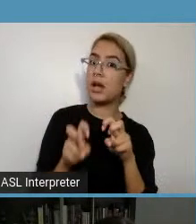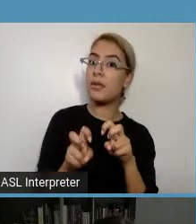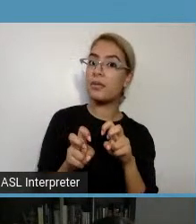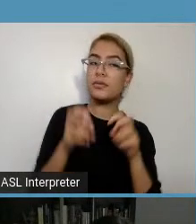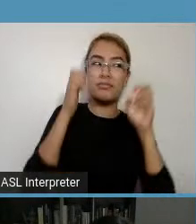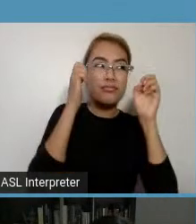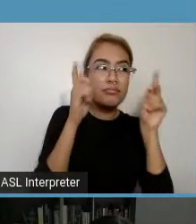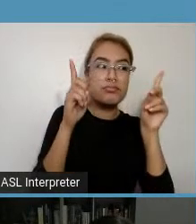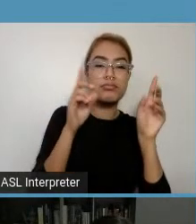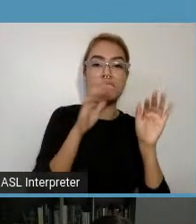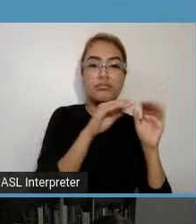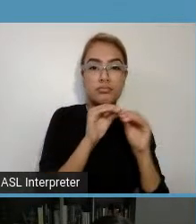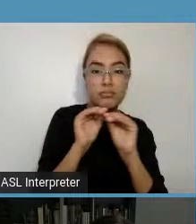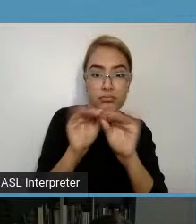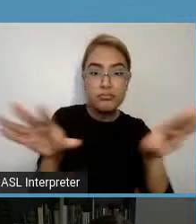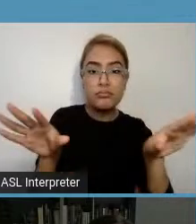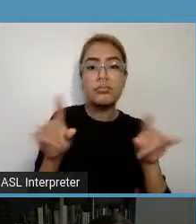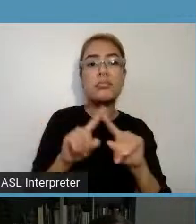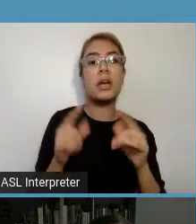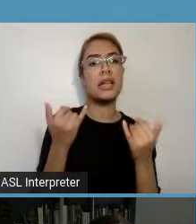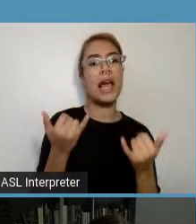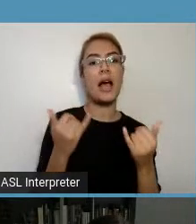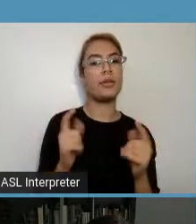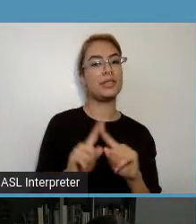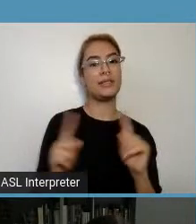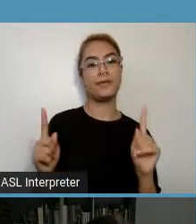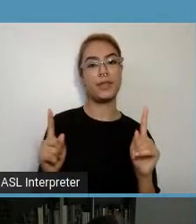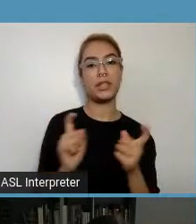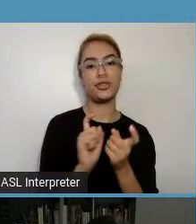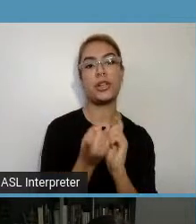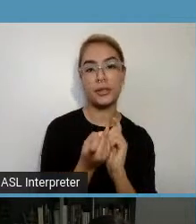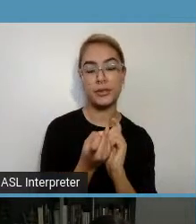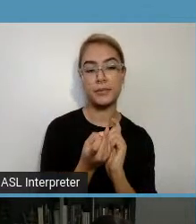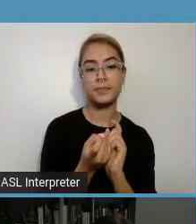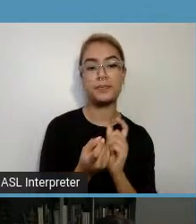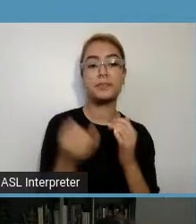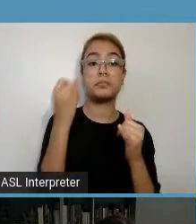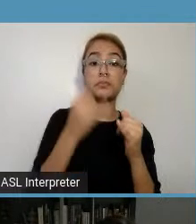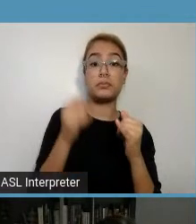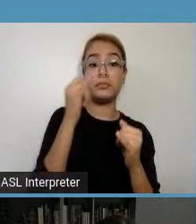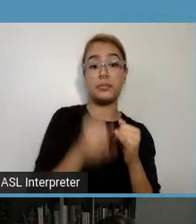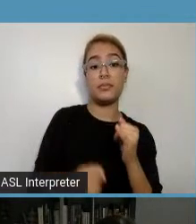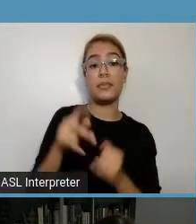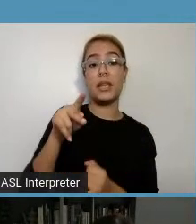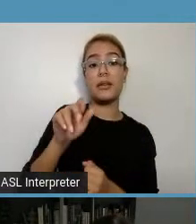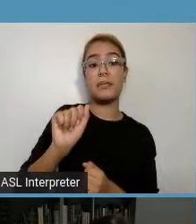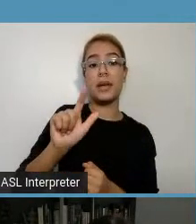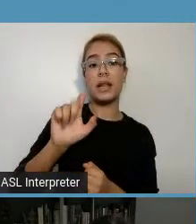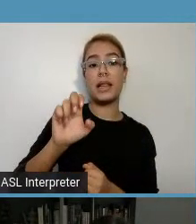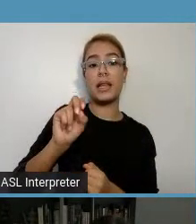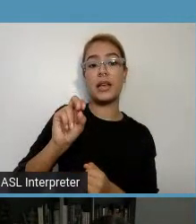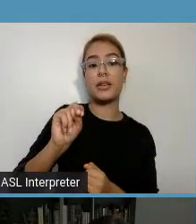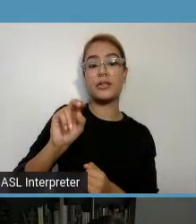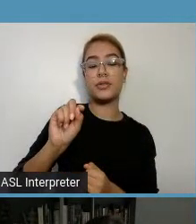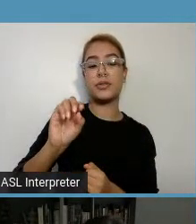to people. And then finally, the Paleontological Resource Preservation Act as